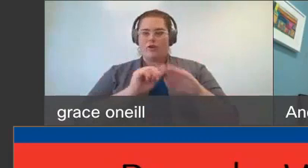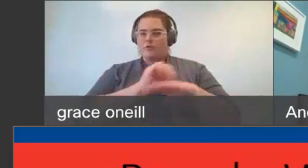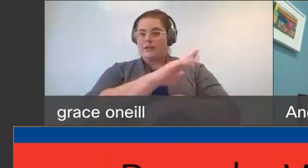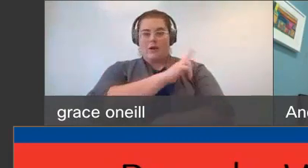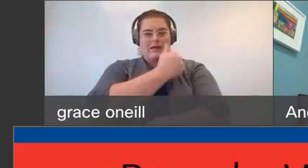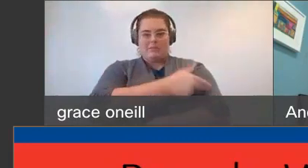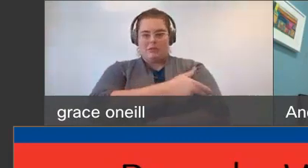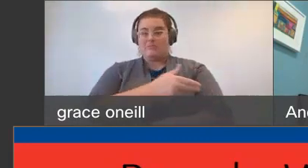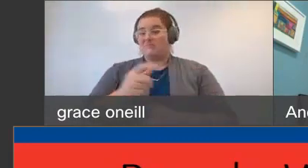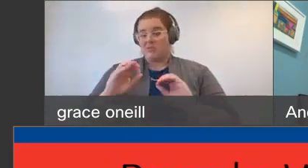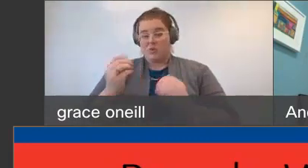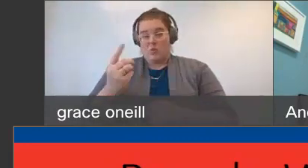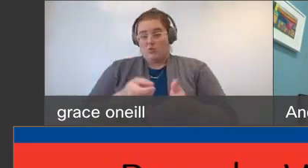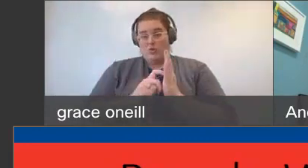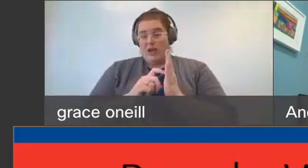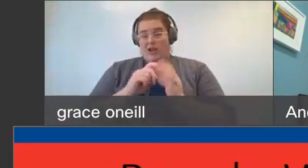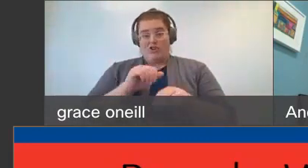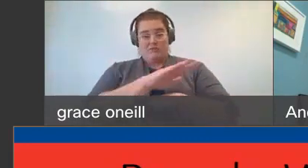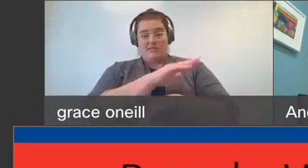inpatient treatment since April of this year.